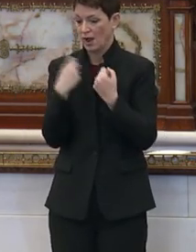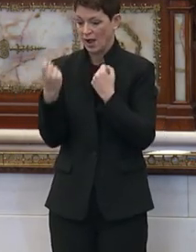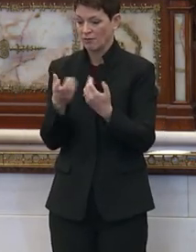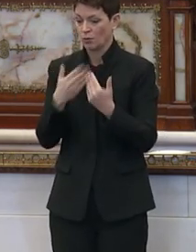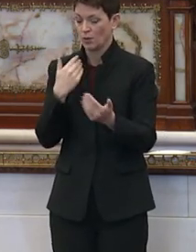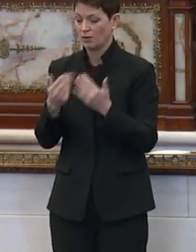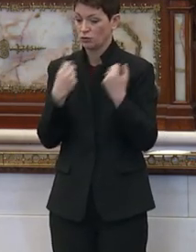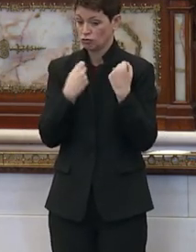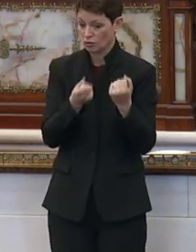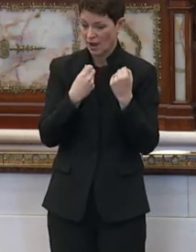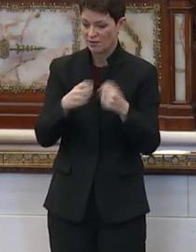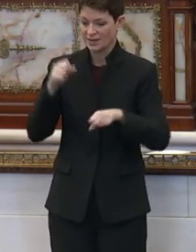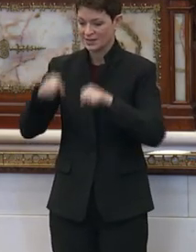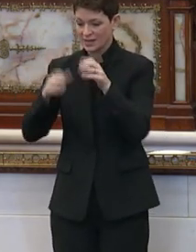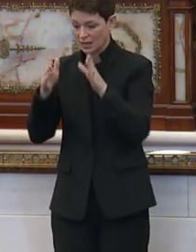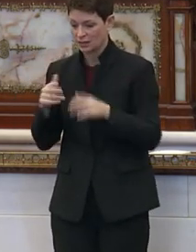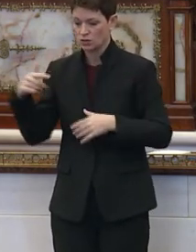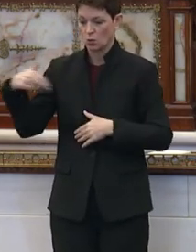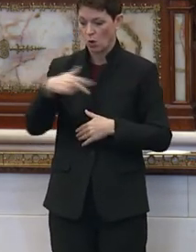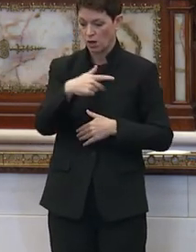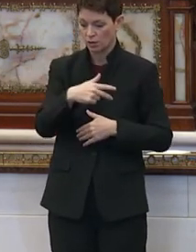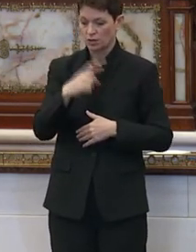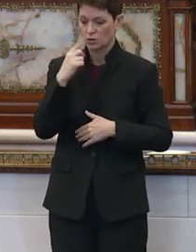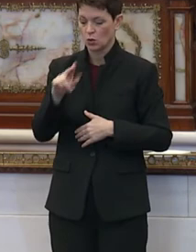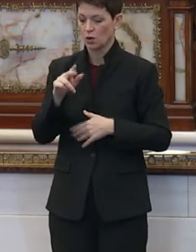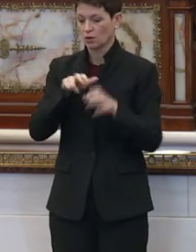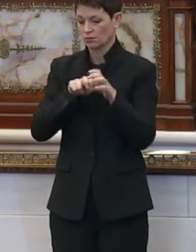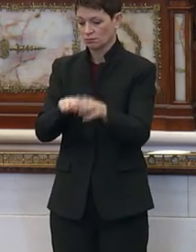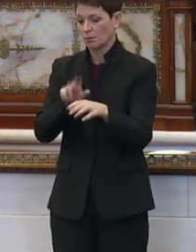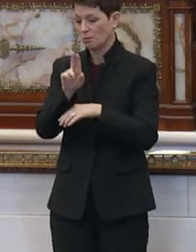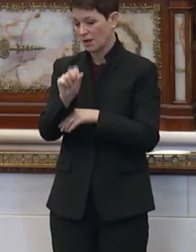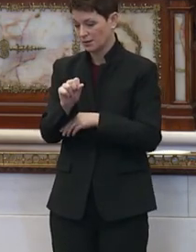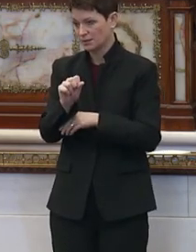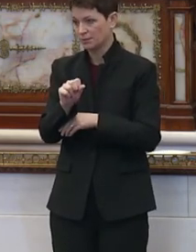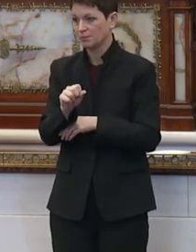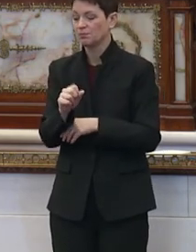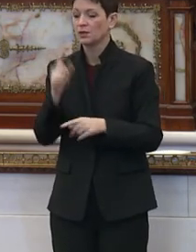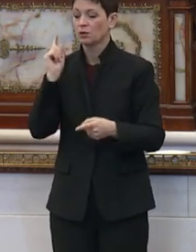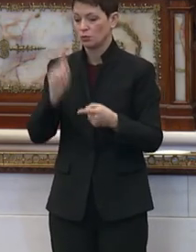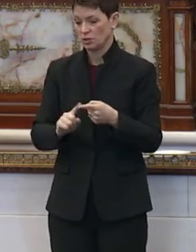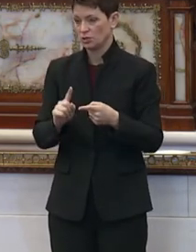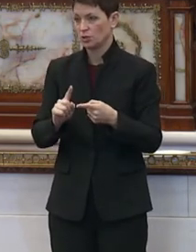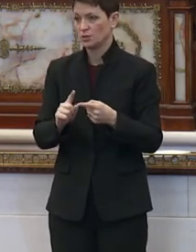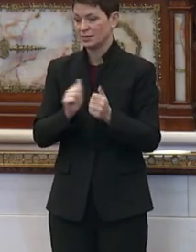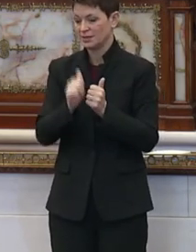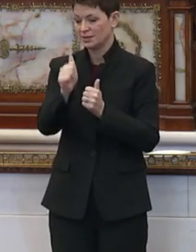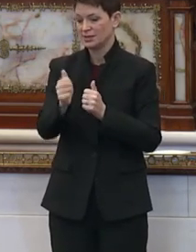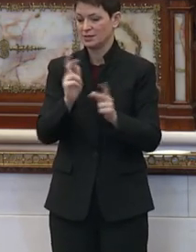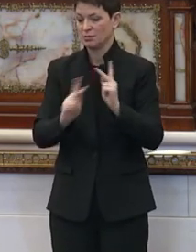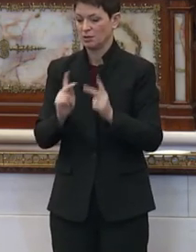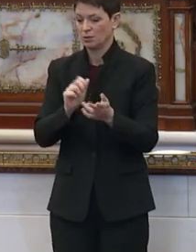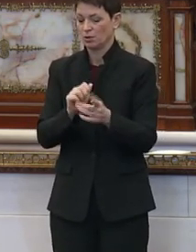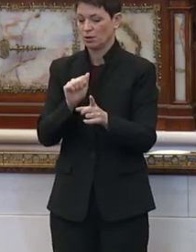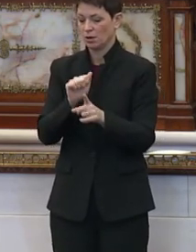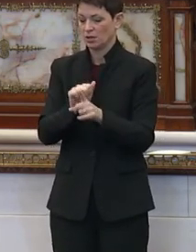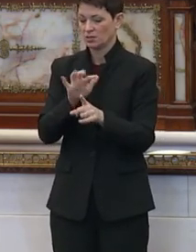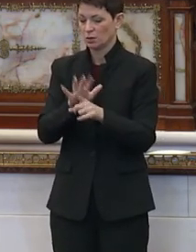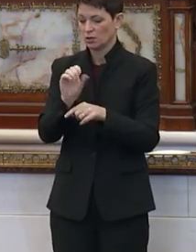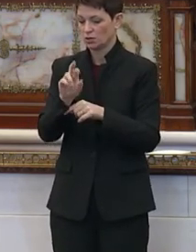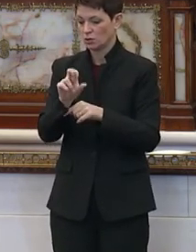whether motorist, cyclist, pedestrian, or transit rider. It will reduce the distance that people are exposed to cars